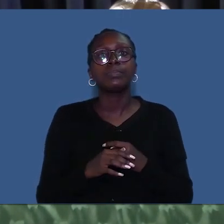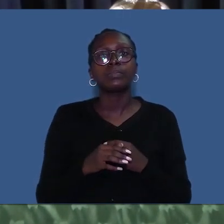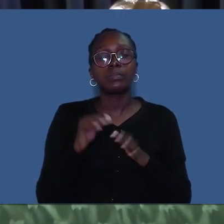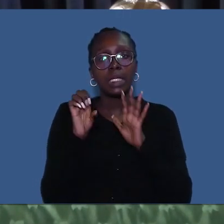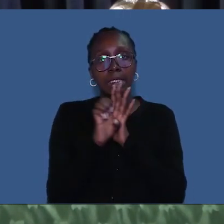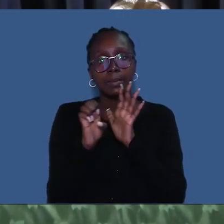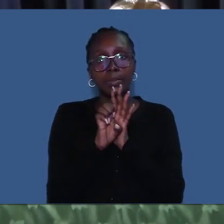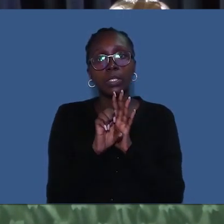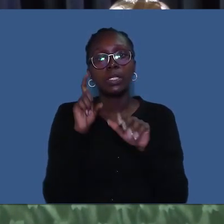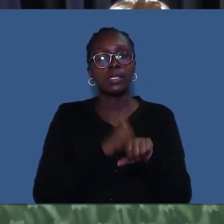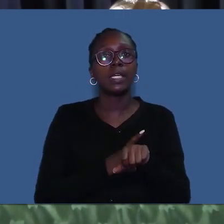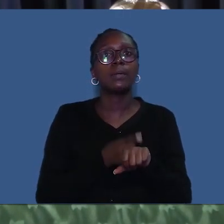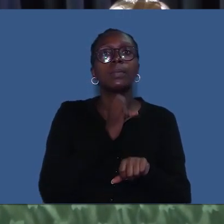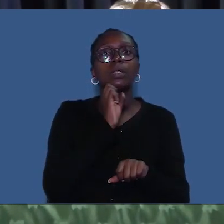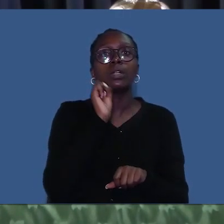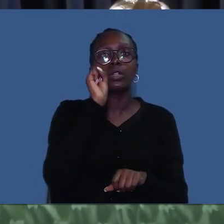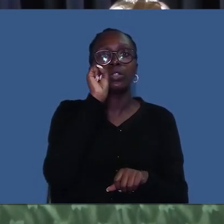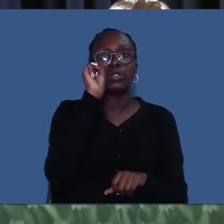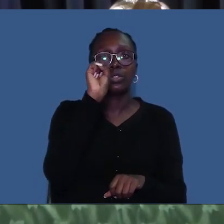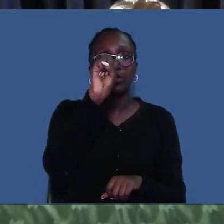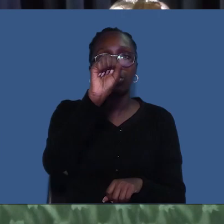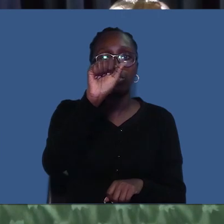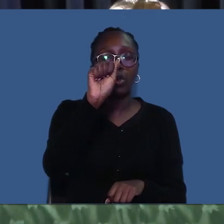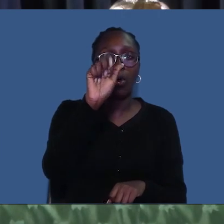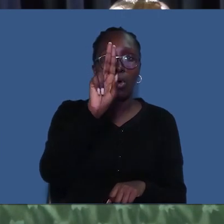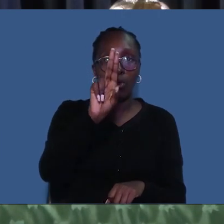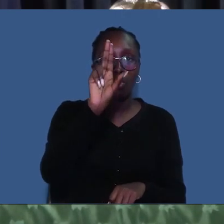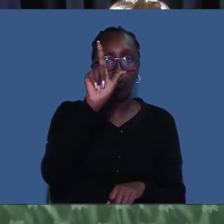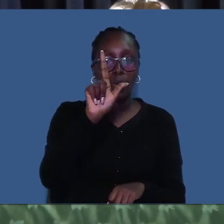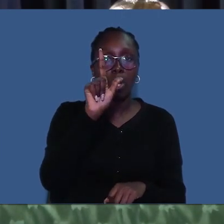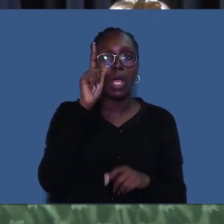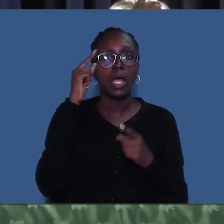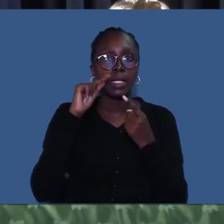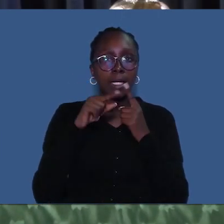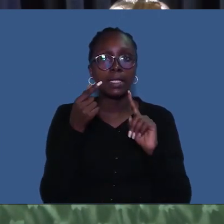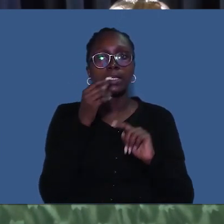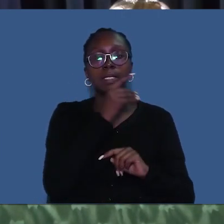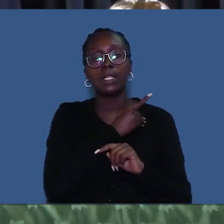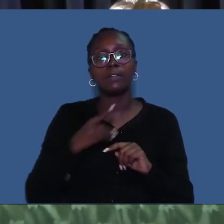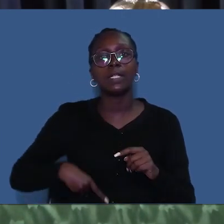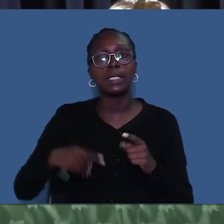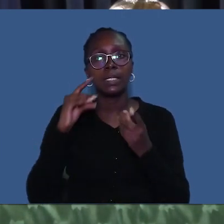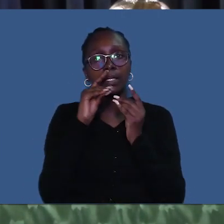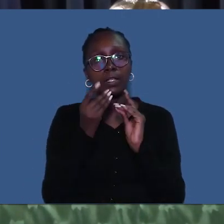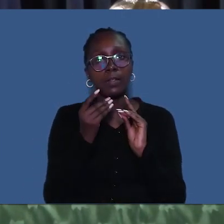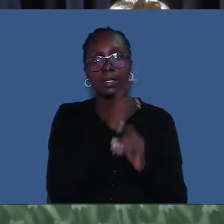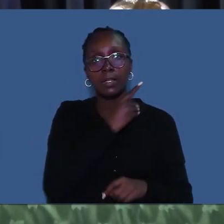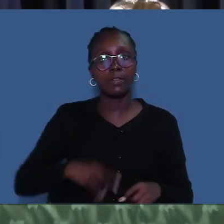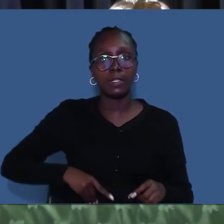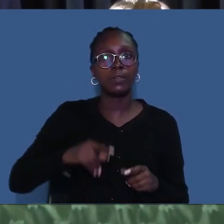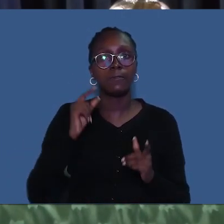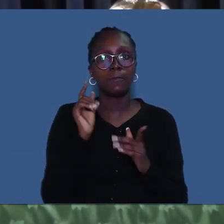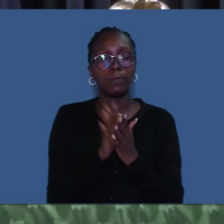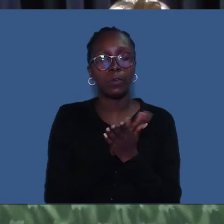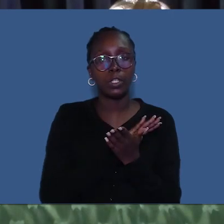Samuel chapter 24, verse 10, by remembering that Saul was God's anointed. And therefore,